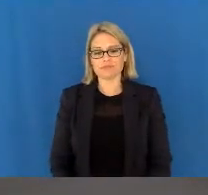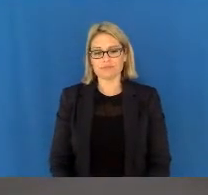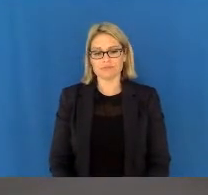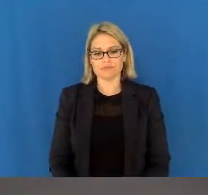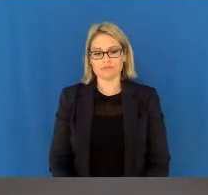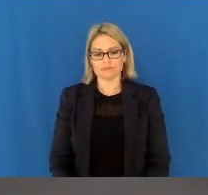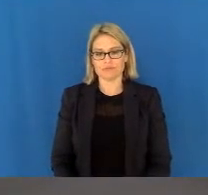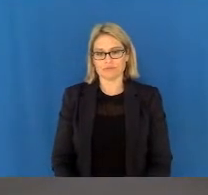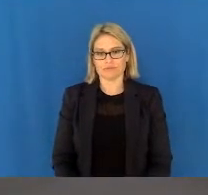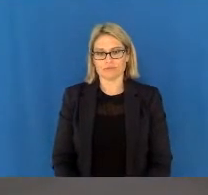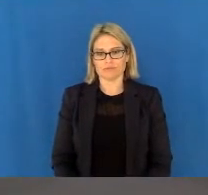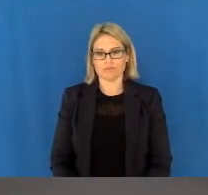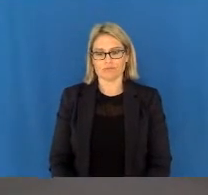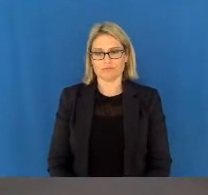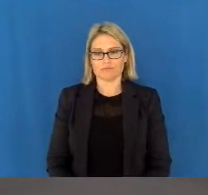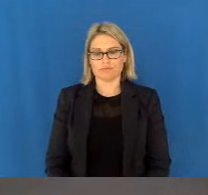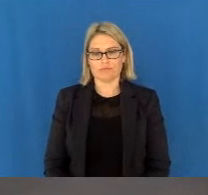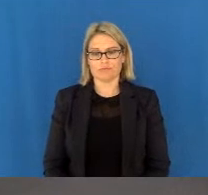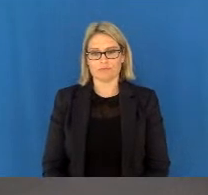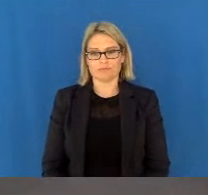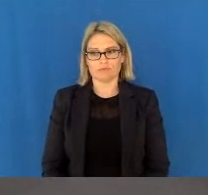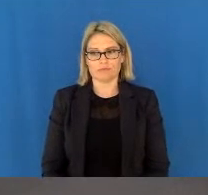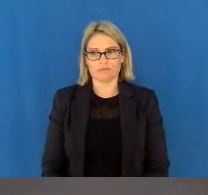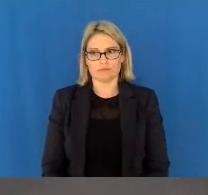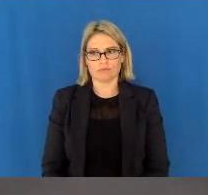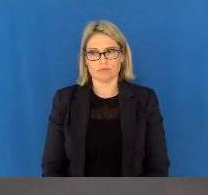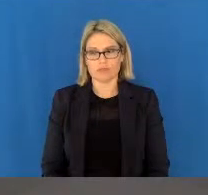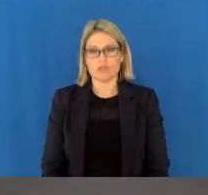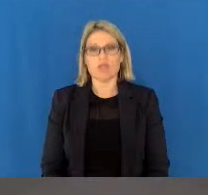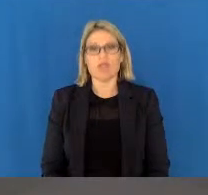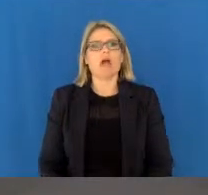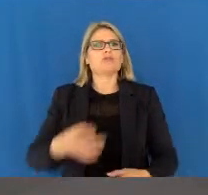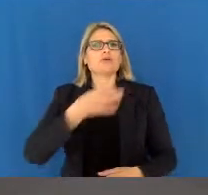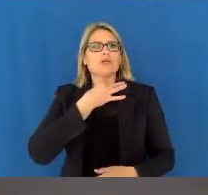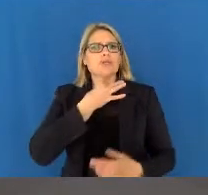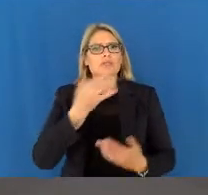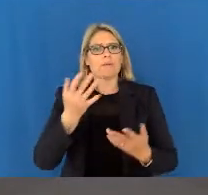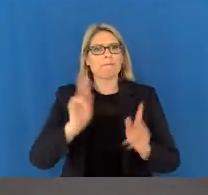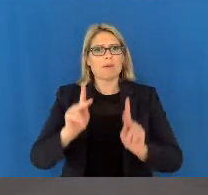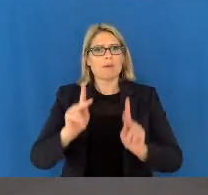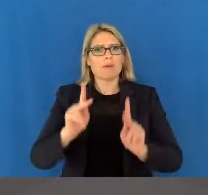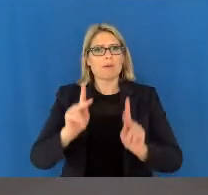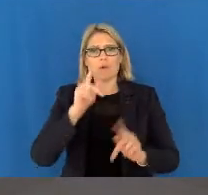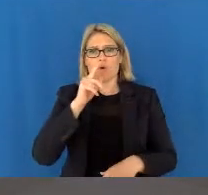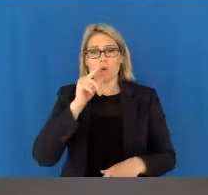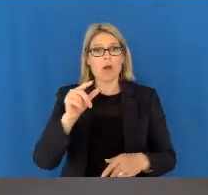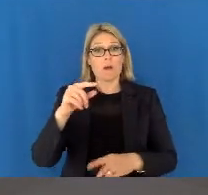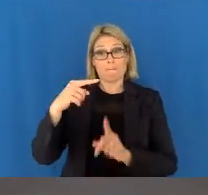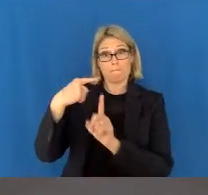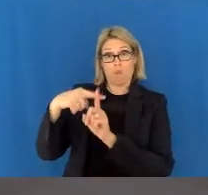What is the percentage of people that are COVID positive that